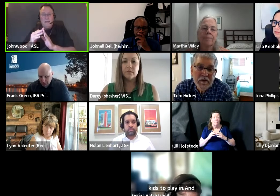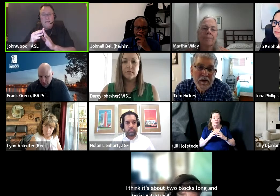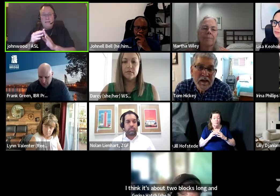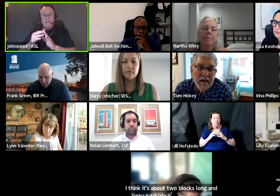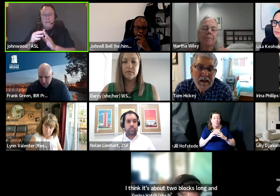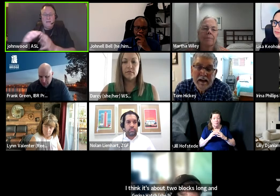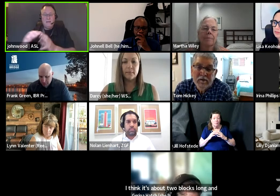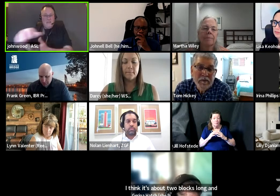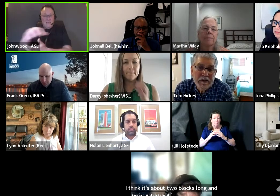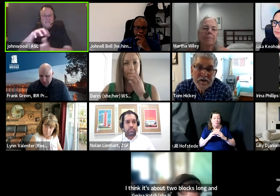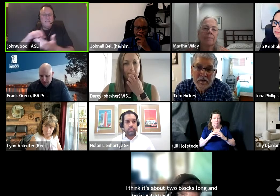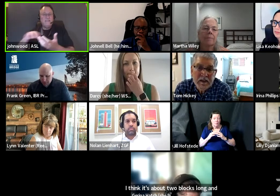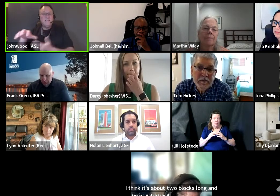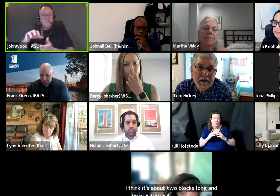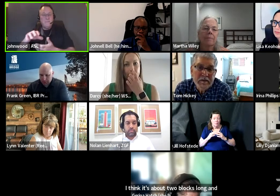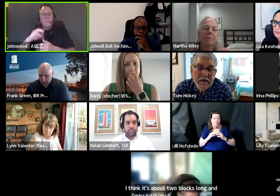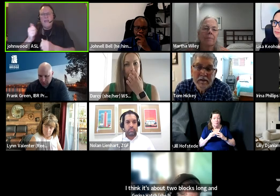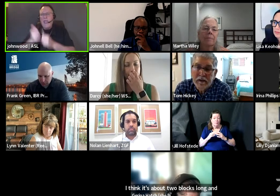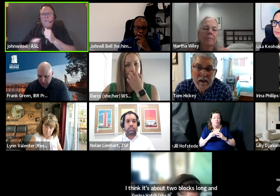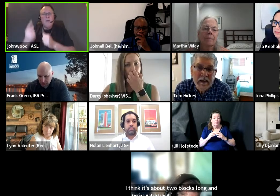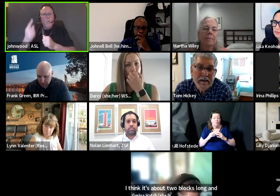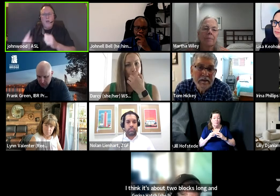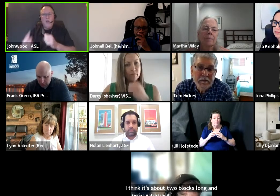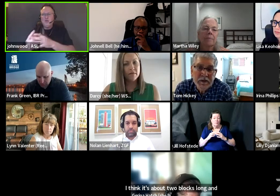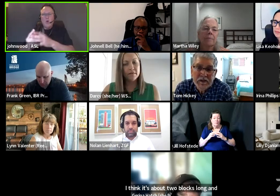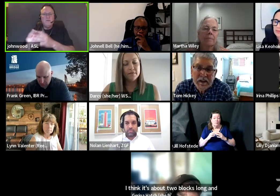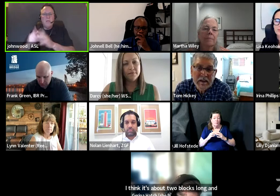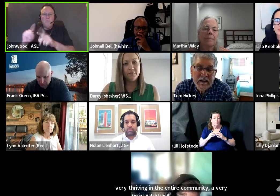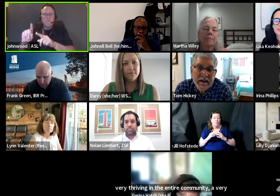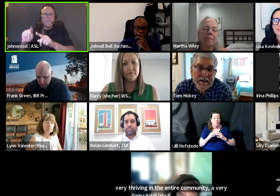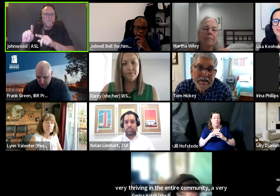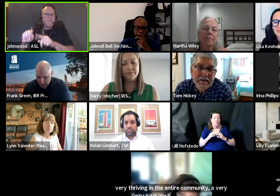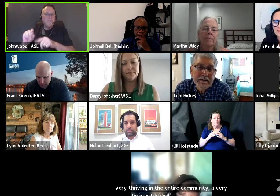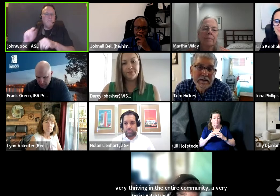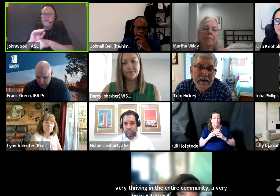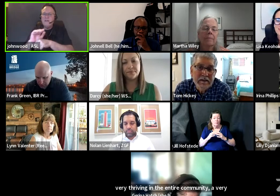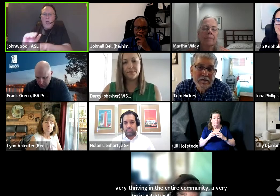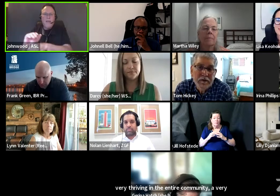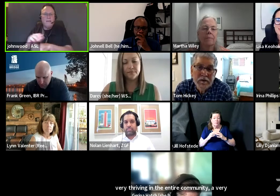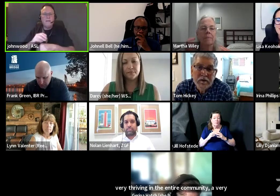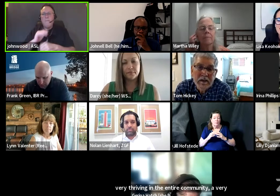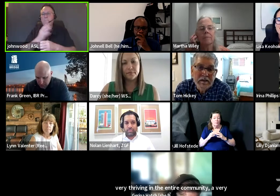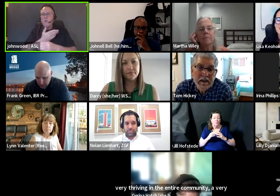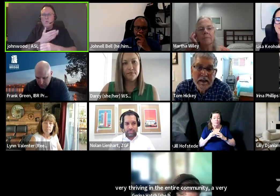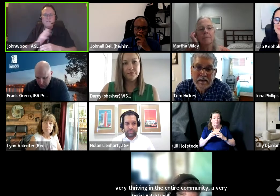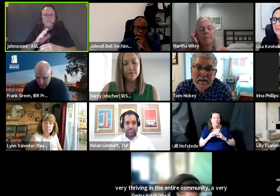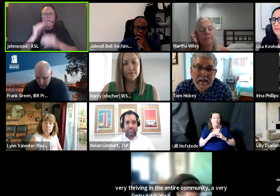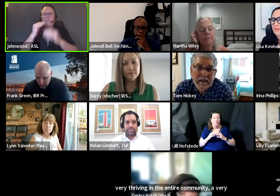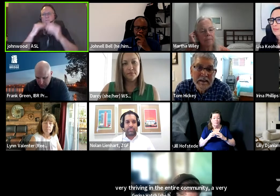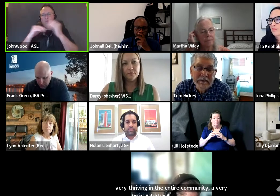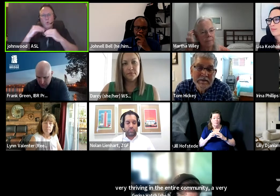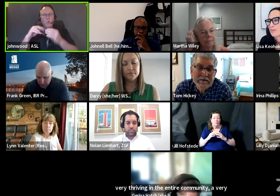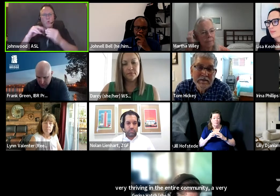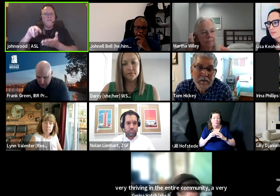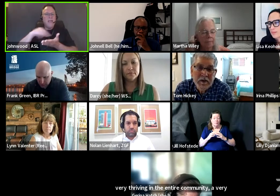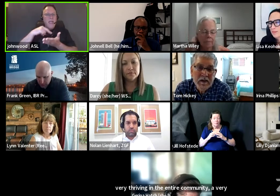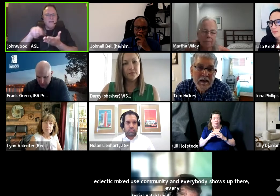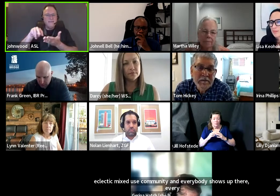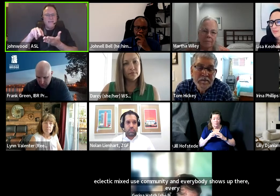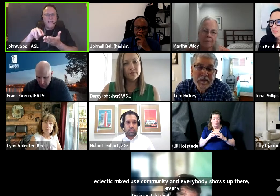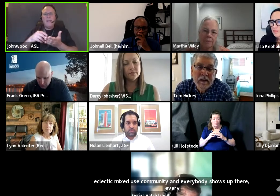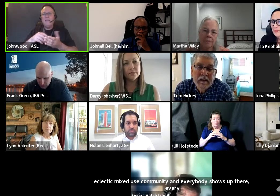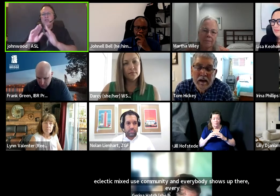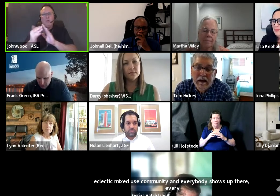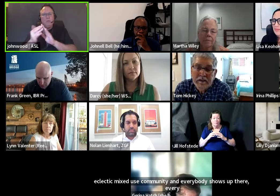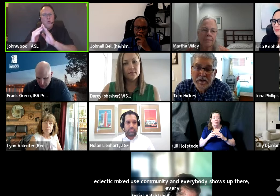mixed community, and everybody shows up there every night. There's music and food and dancing and